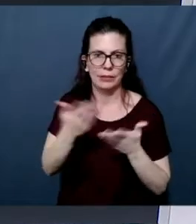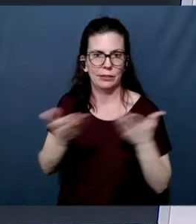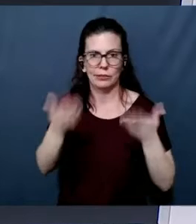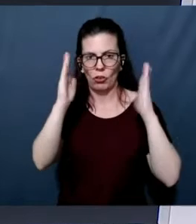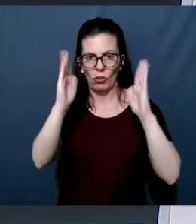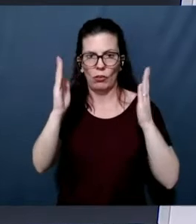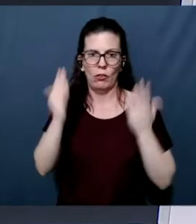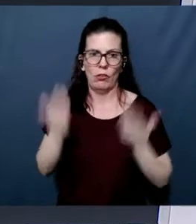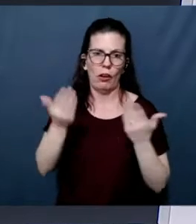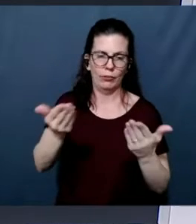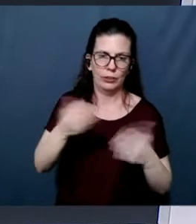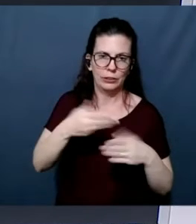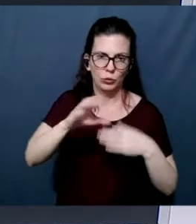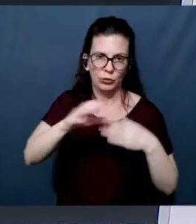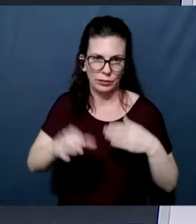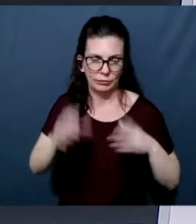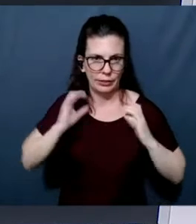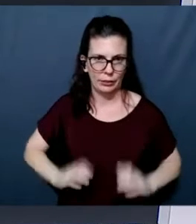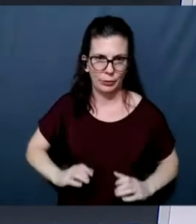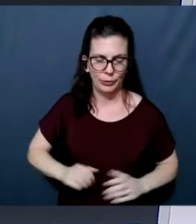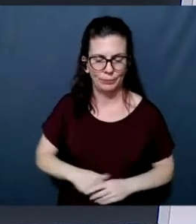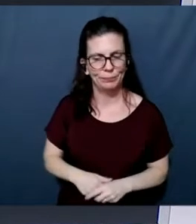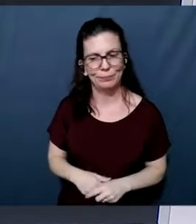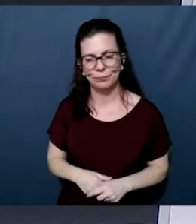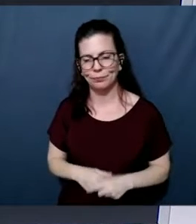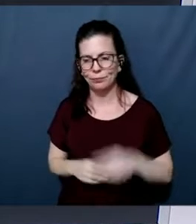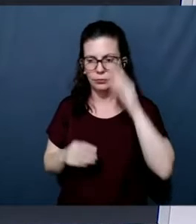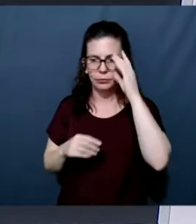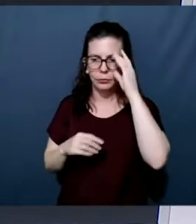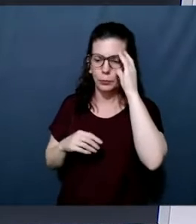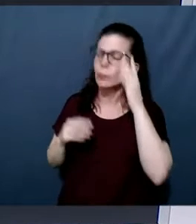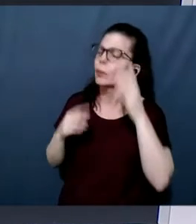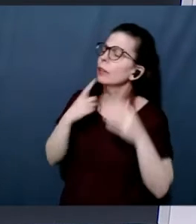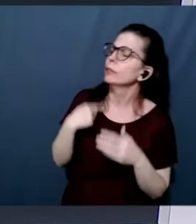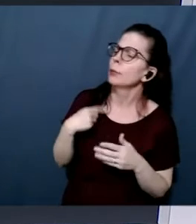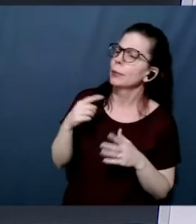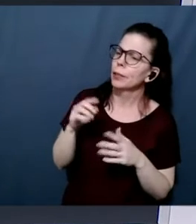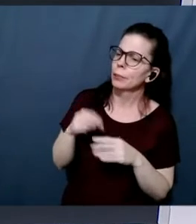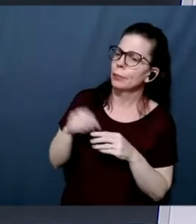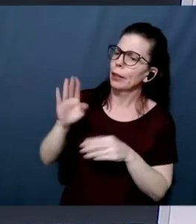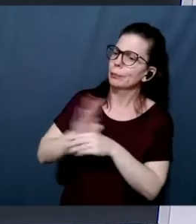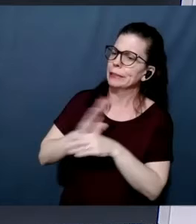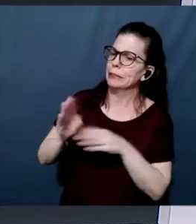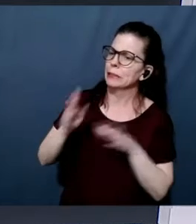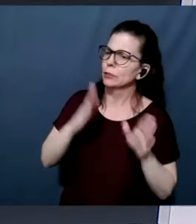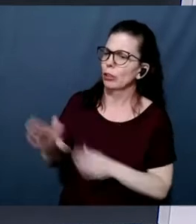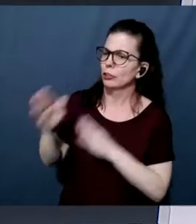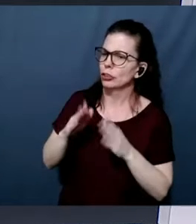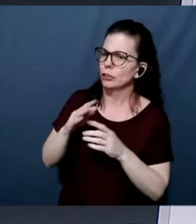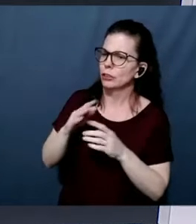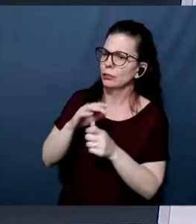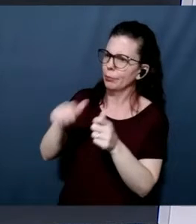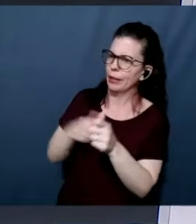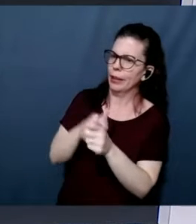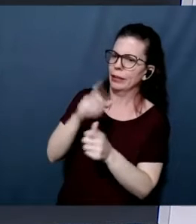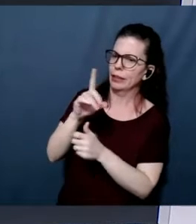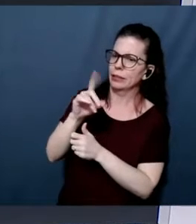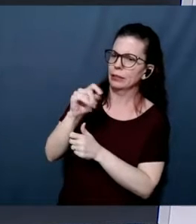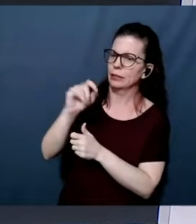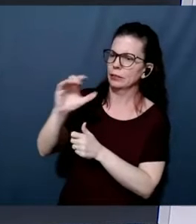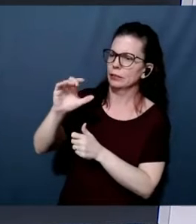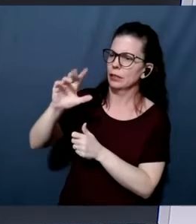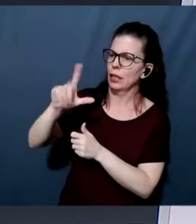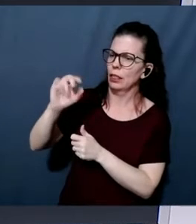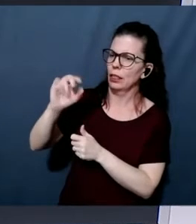so tell me a little bit about the business strategy behind DTC Launchpad. So I think both AWS